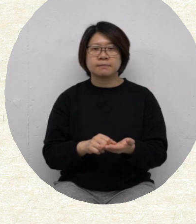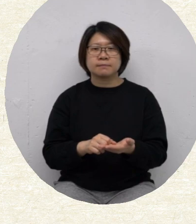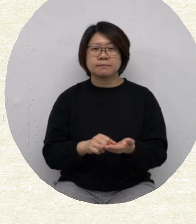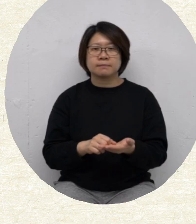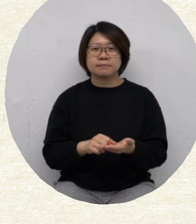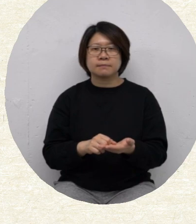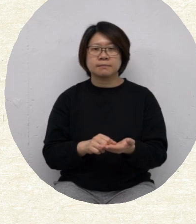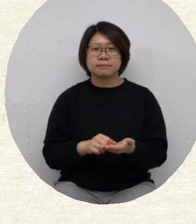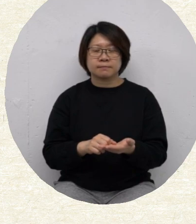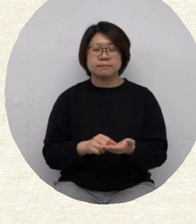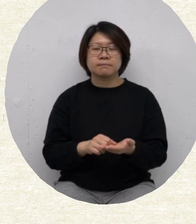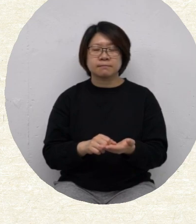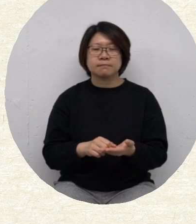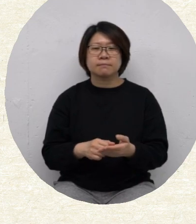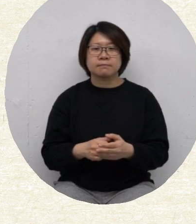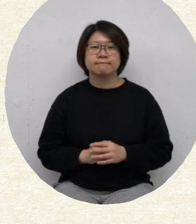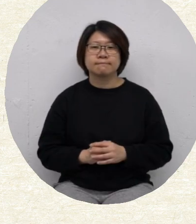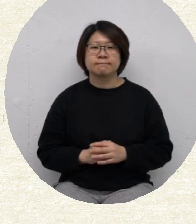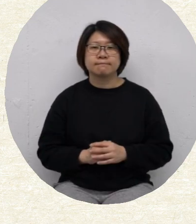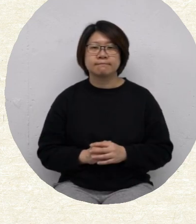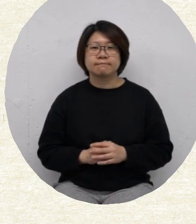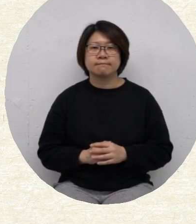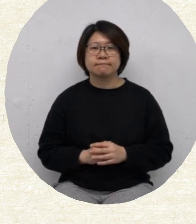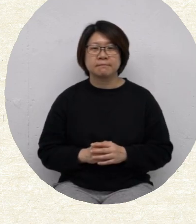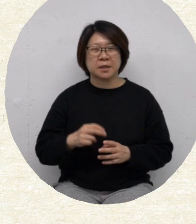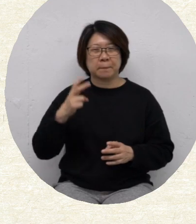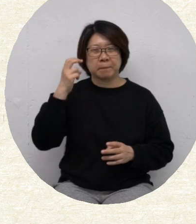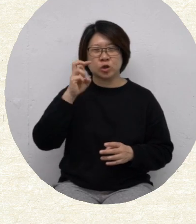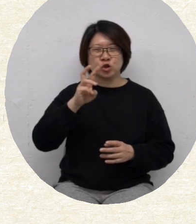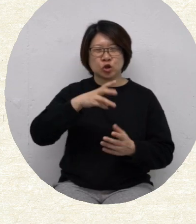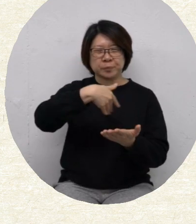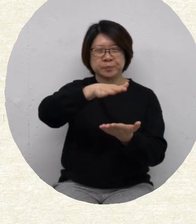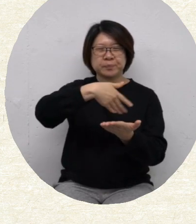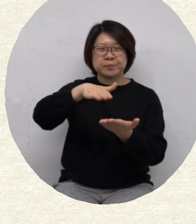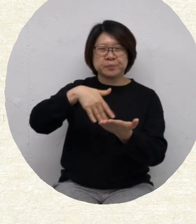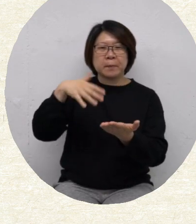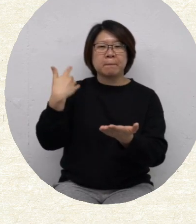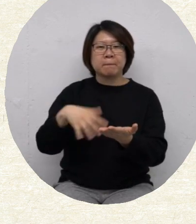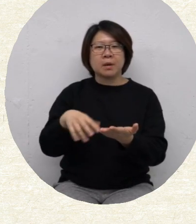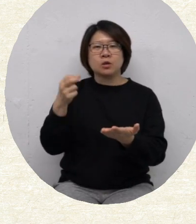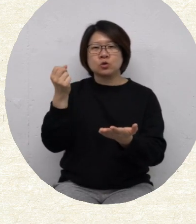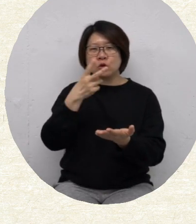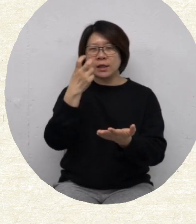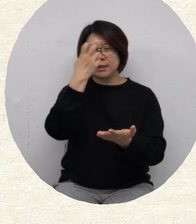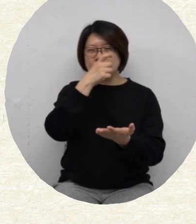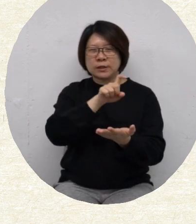ink and makes visible the trace of my disinfecting action.